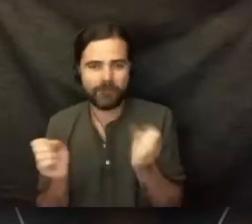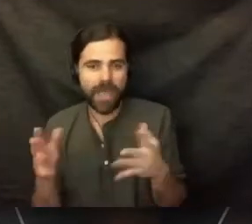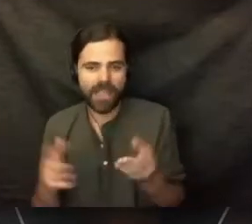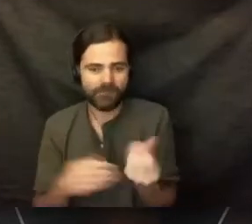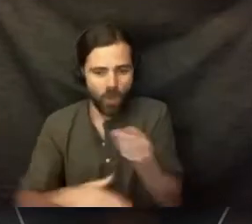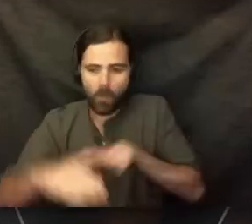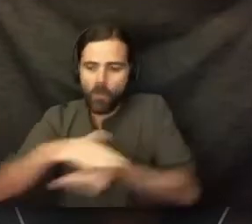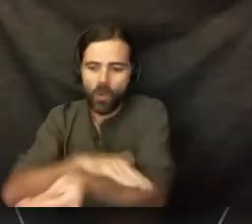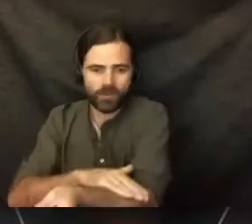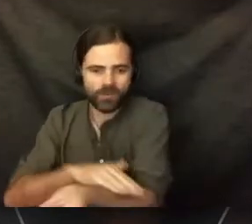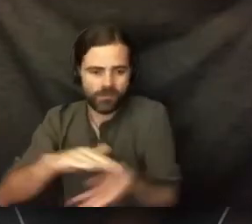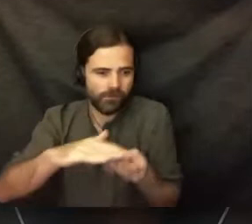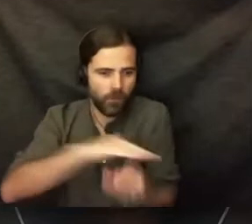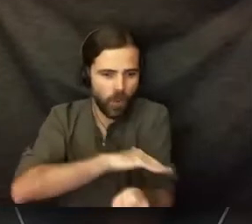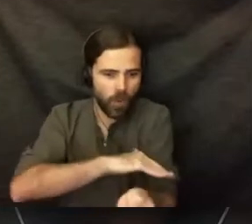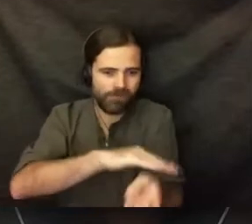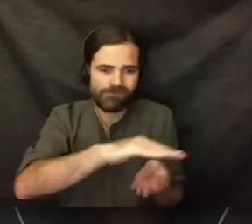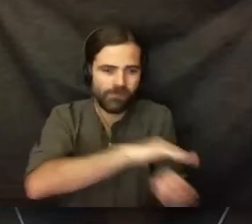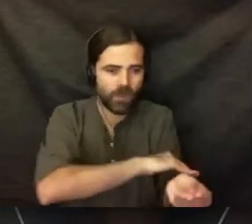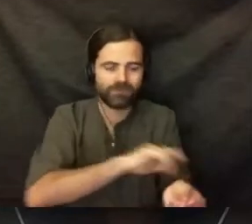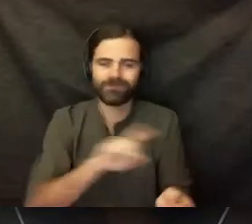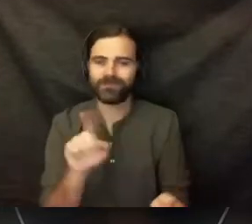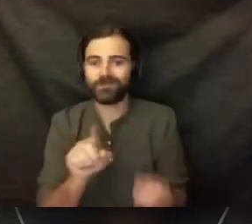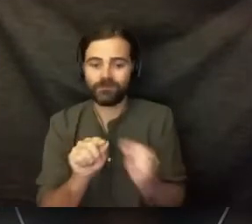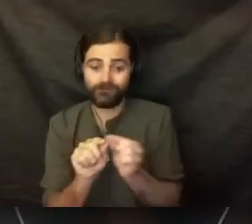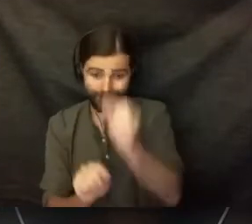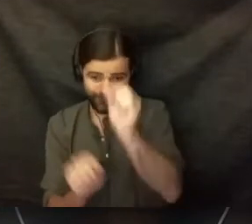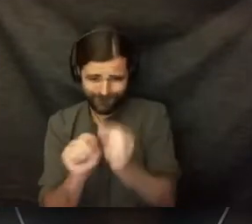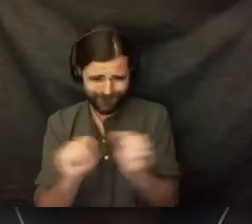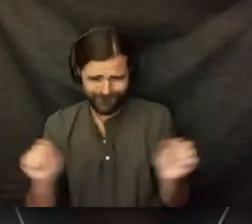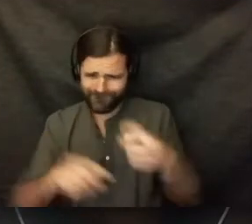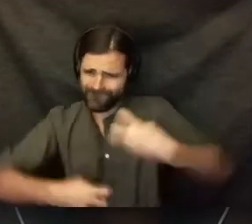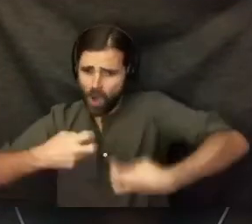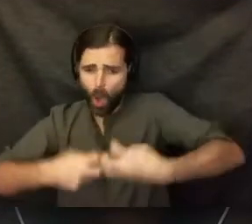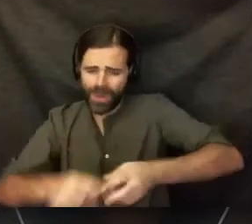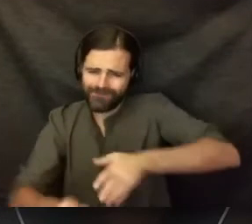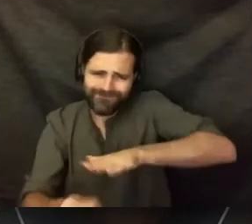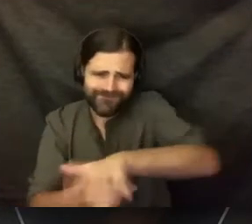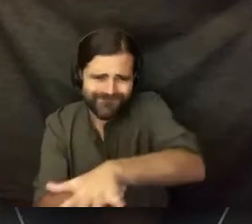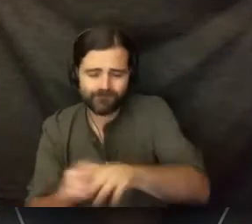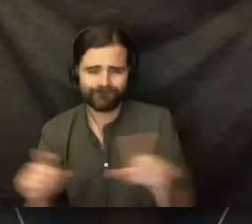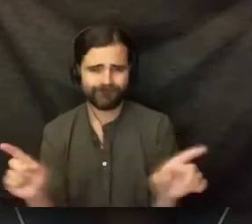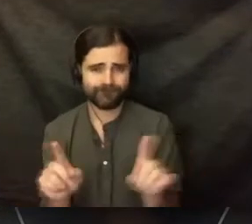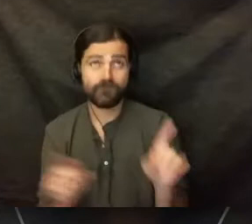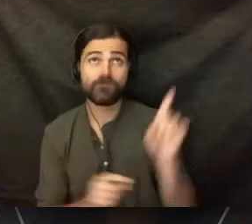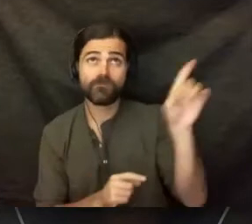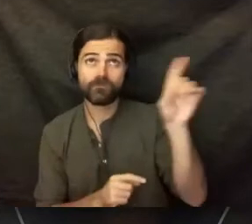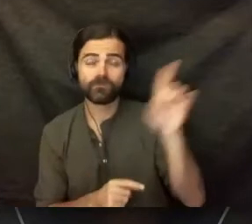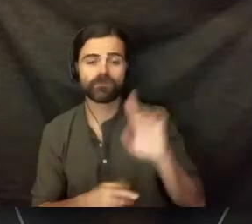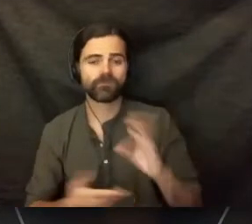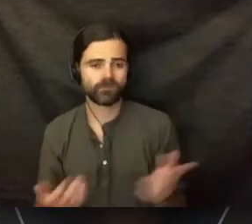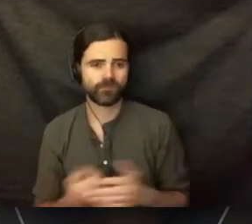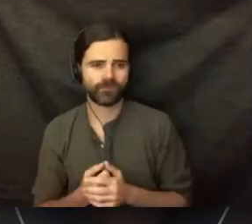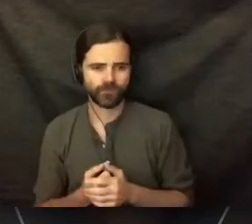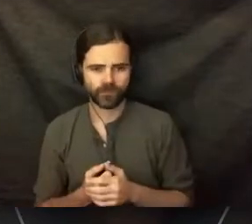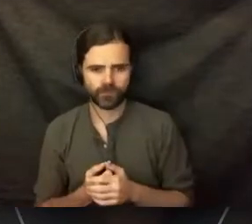is that's not commensurate with the scale of the problem we're facing. And this manifests everywhere, whether you talk about the obesity system.